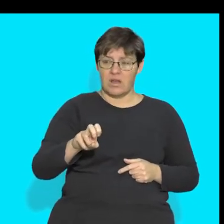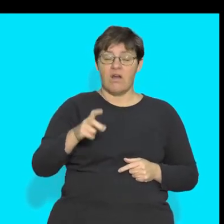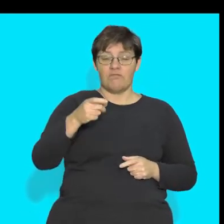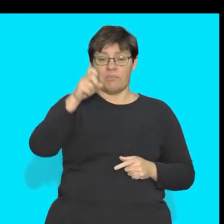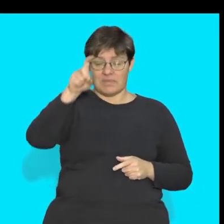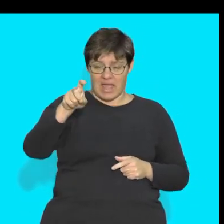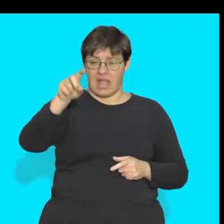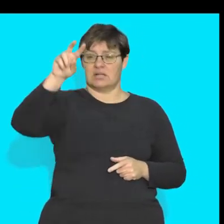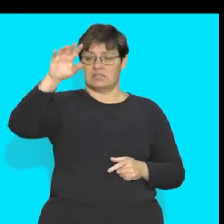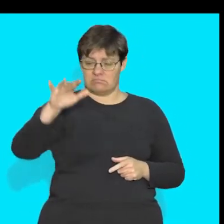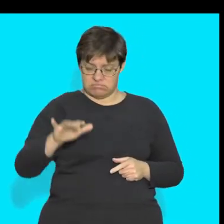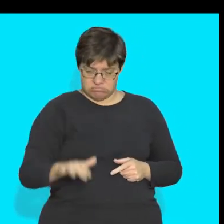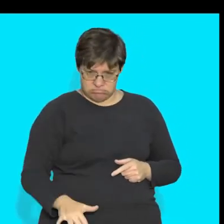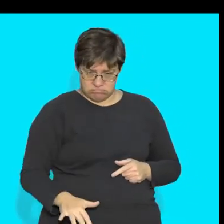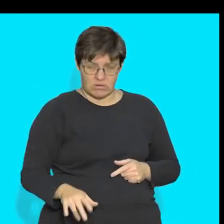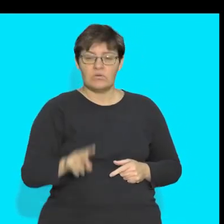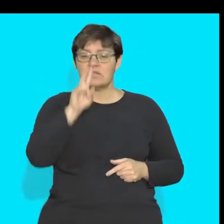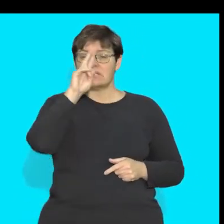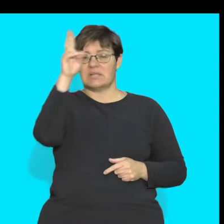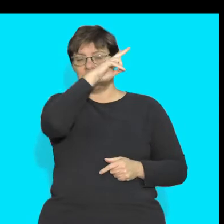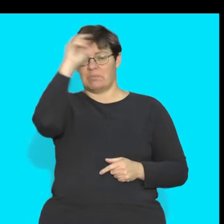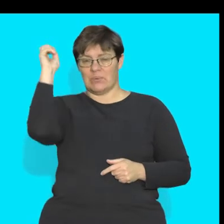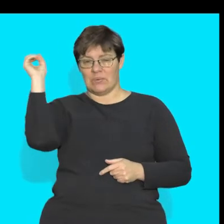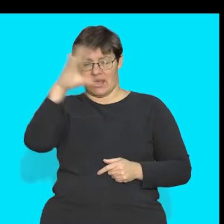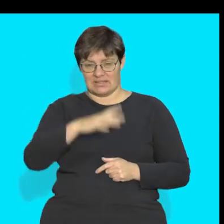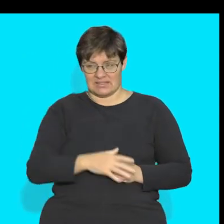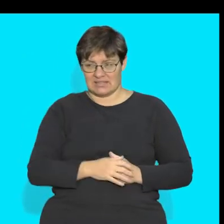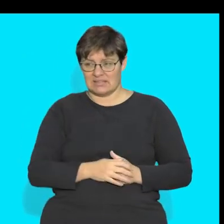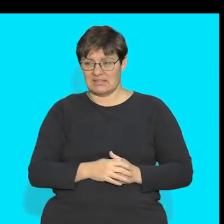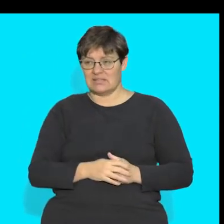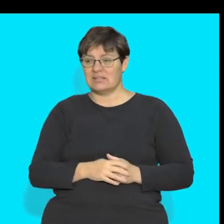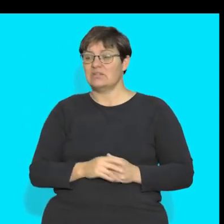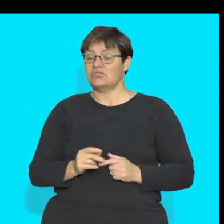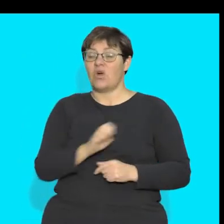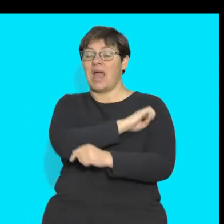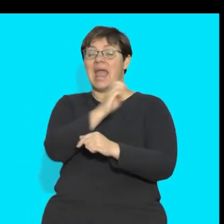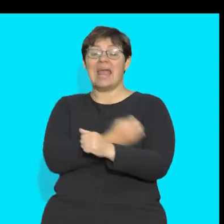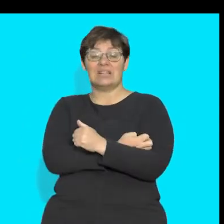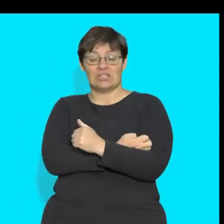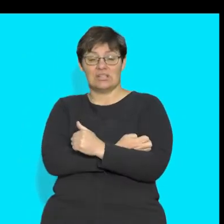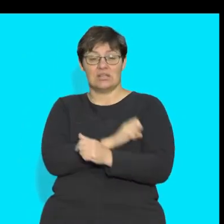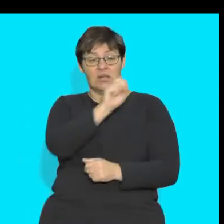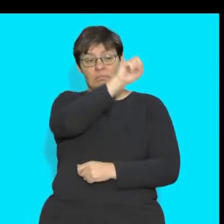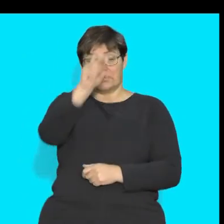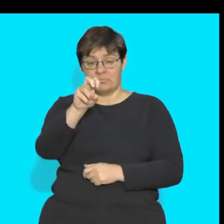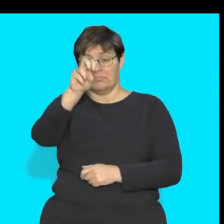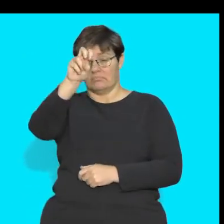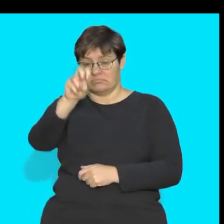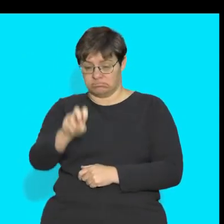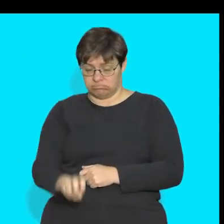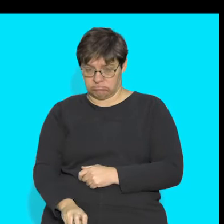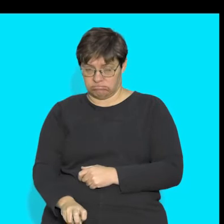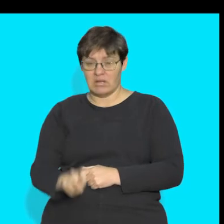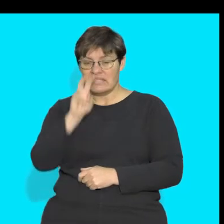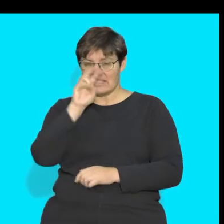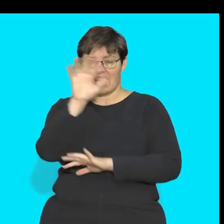it goes down to here, we're going to see blue light. So the energy that's given off as it jumps down is